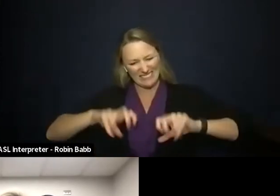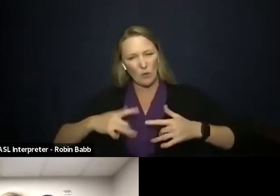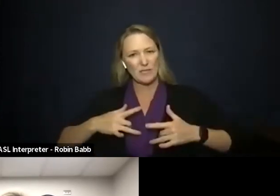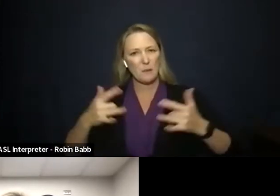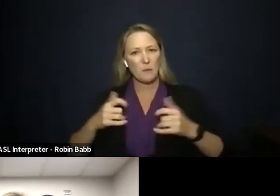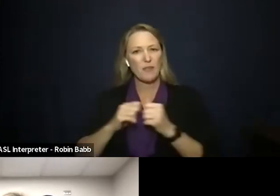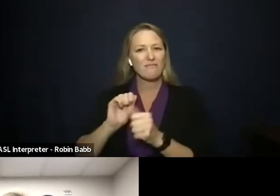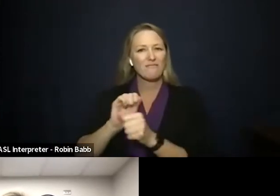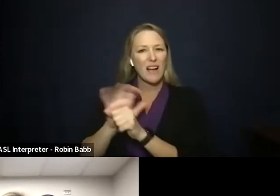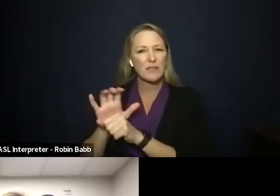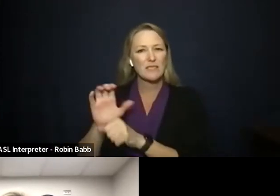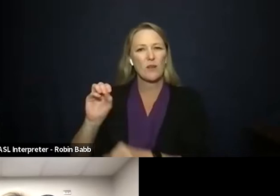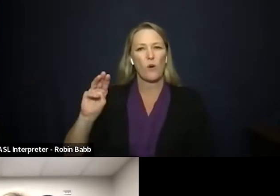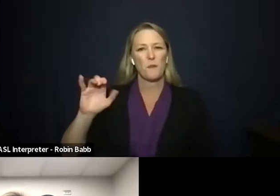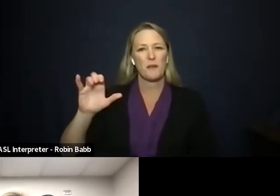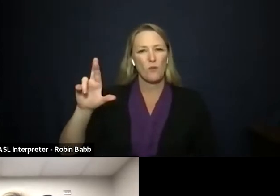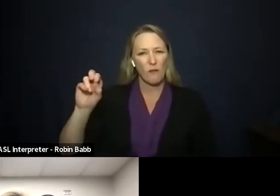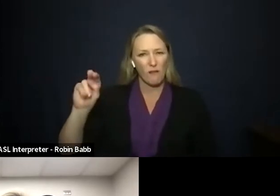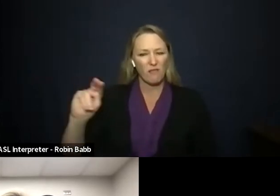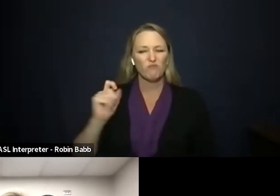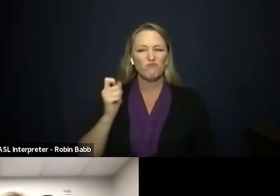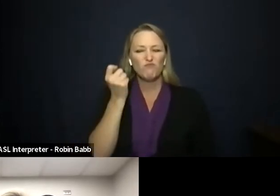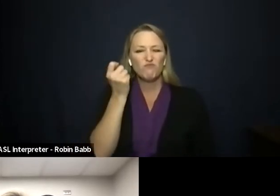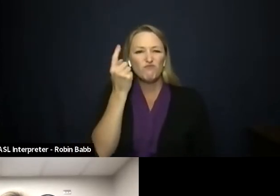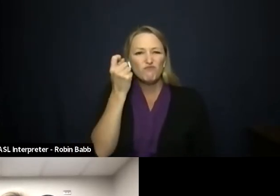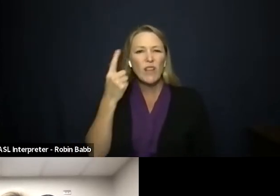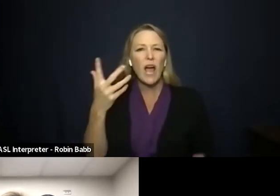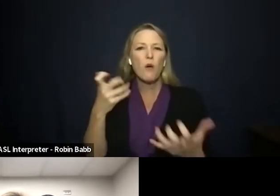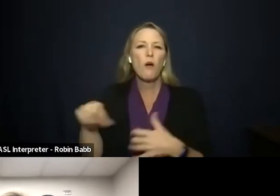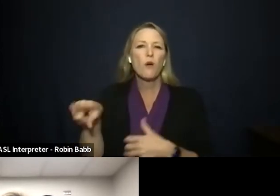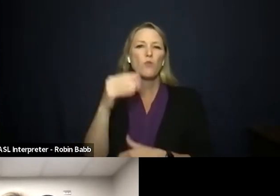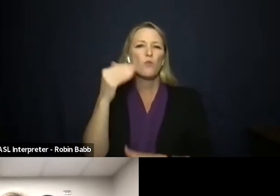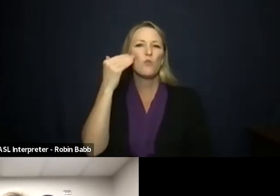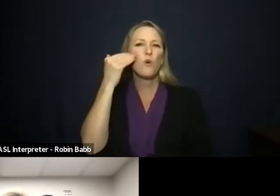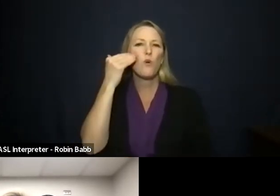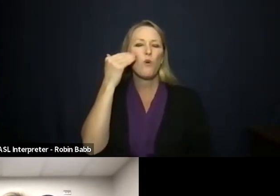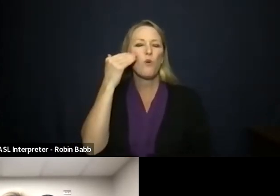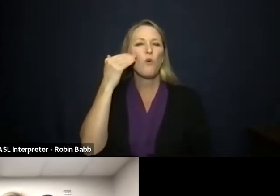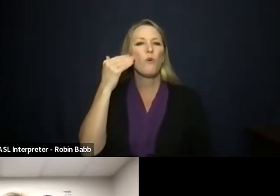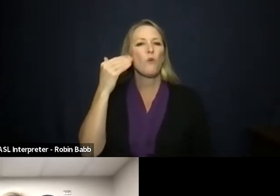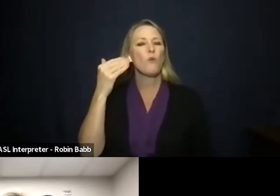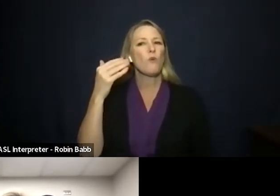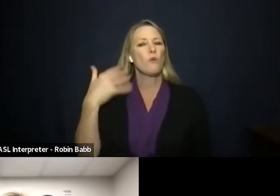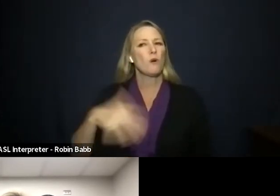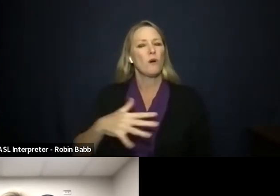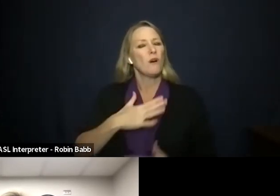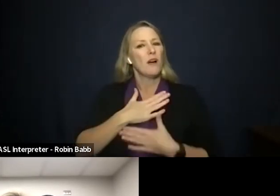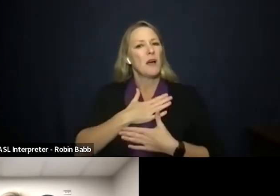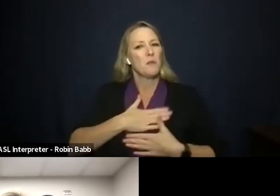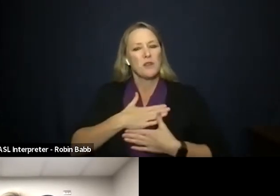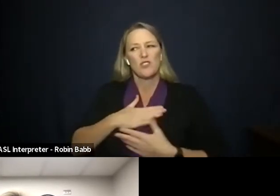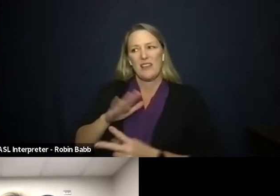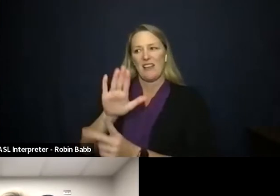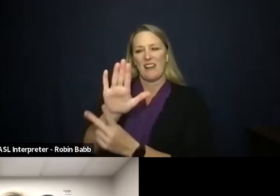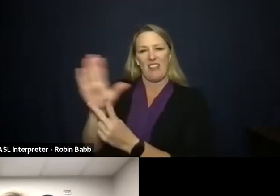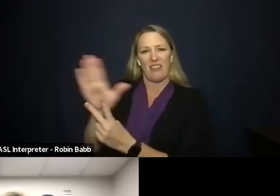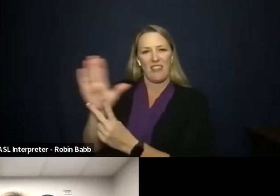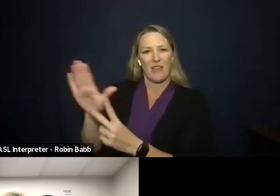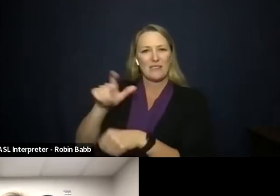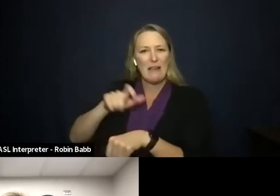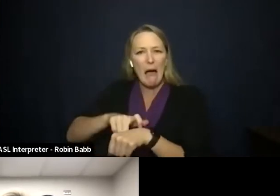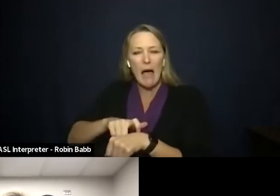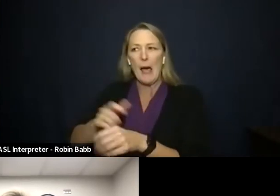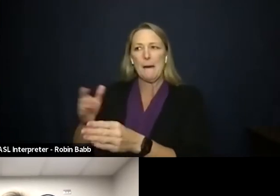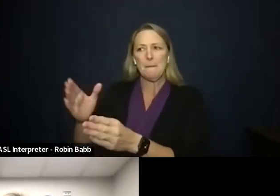with omicron and i just want you to know how um much i appreciate their time their attention and their